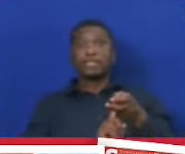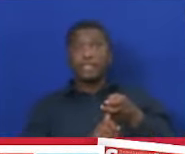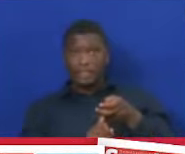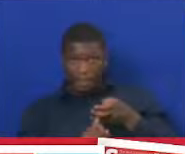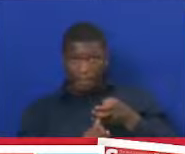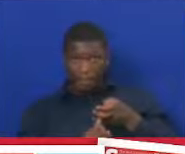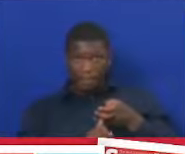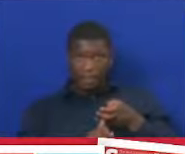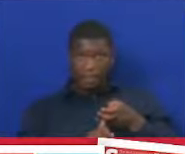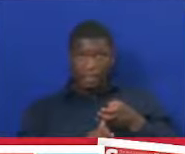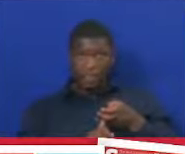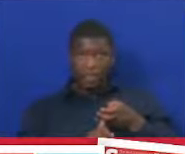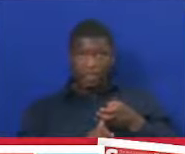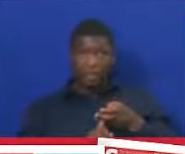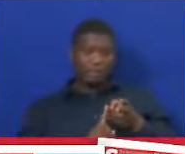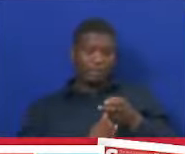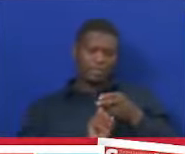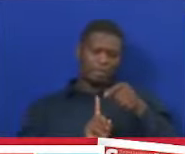Jerry Ushoga,